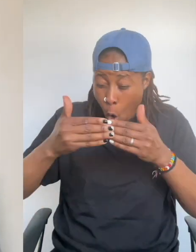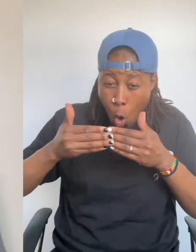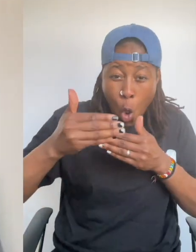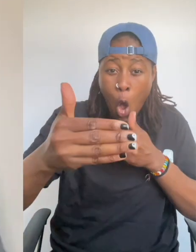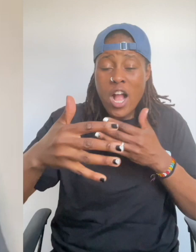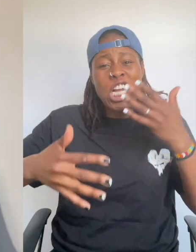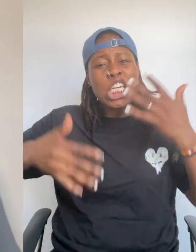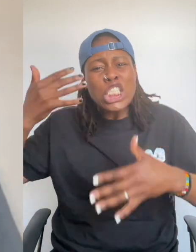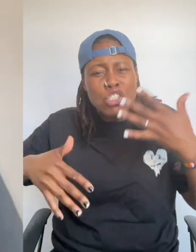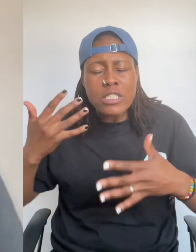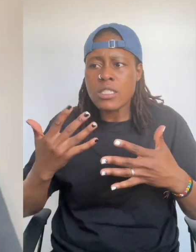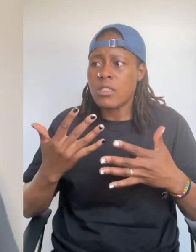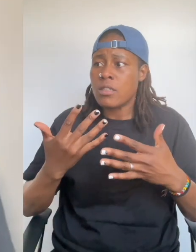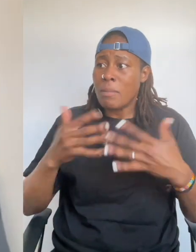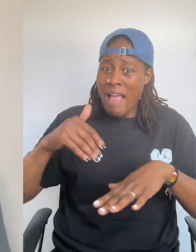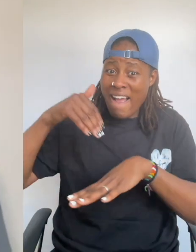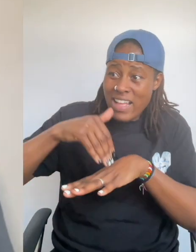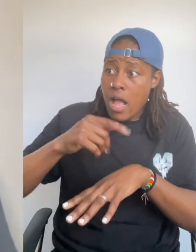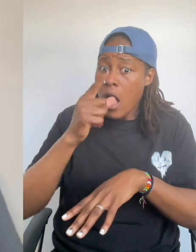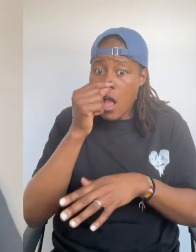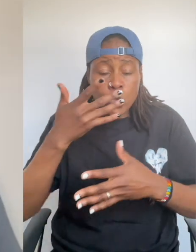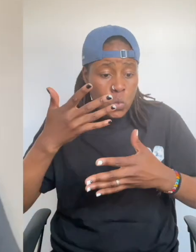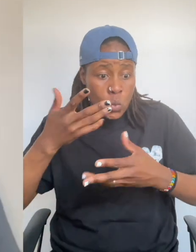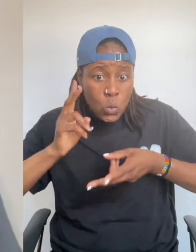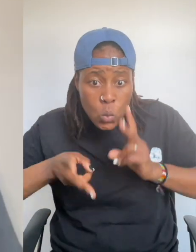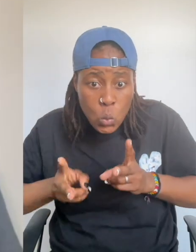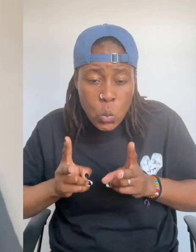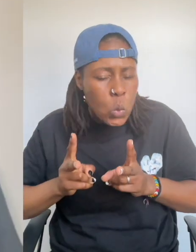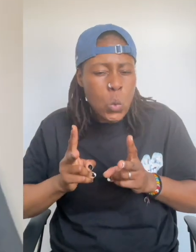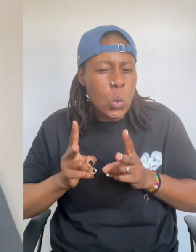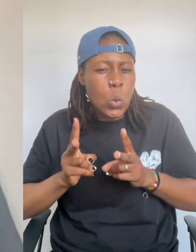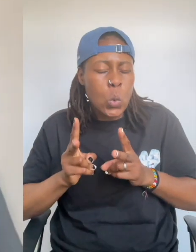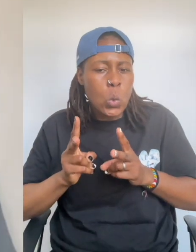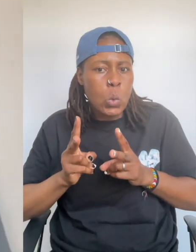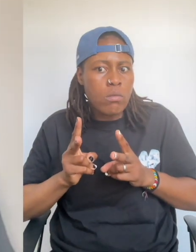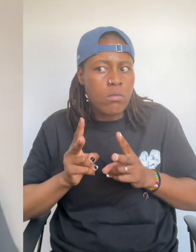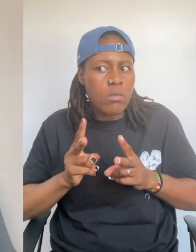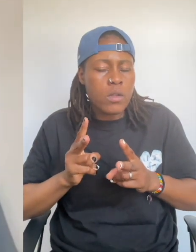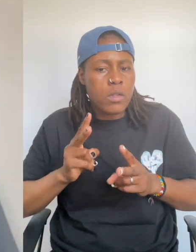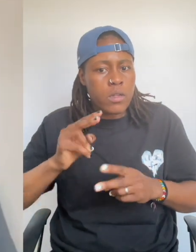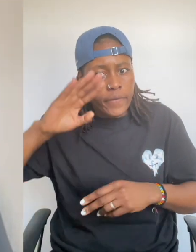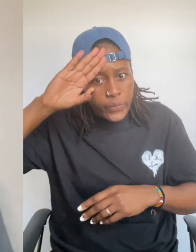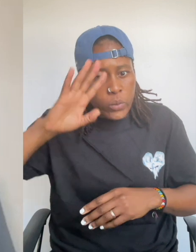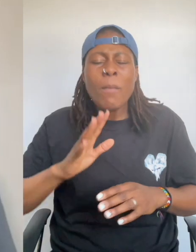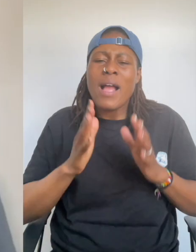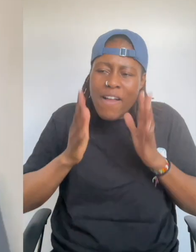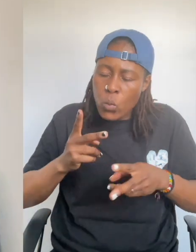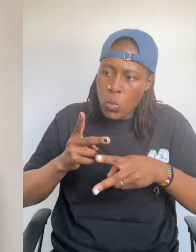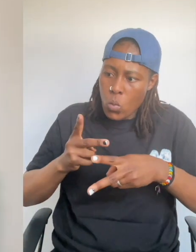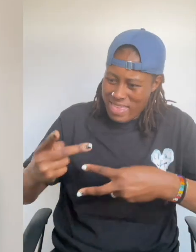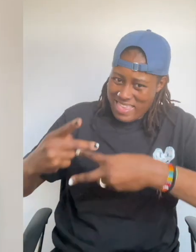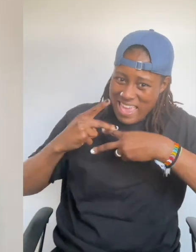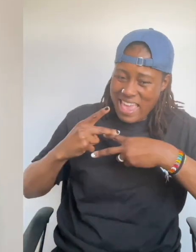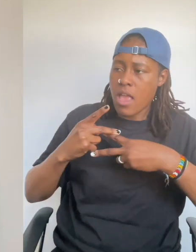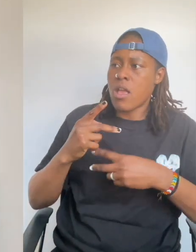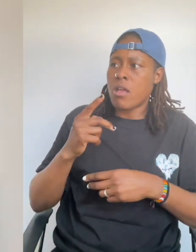of long lasting injuries that have like affected my ability to work. But yeah, it's just about trying to take care,